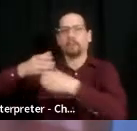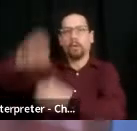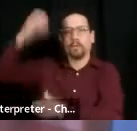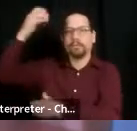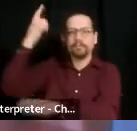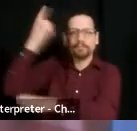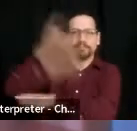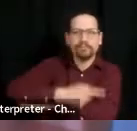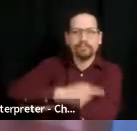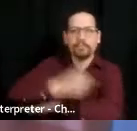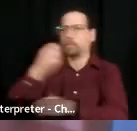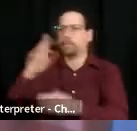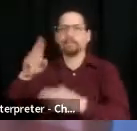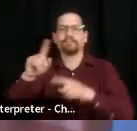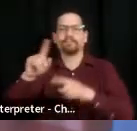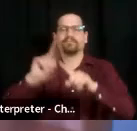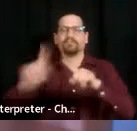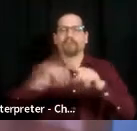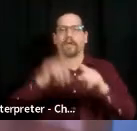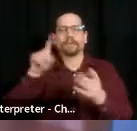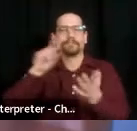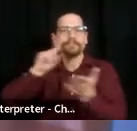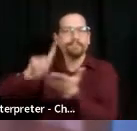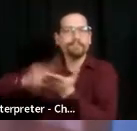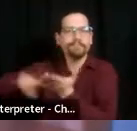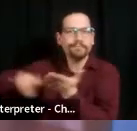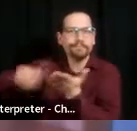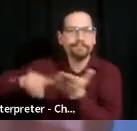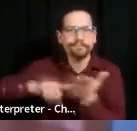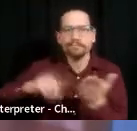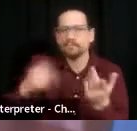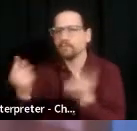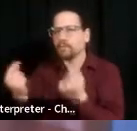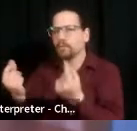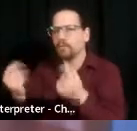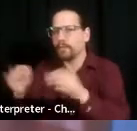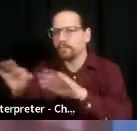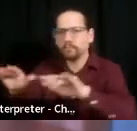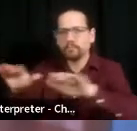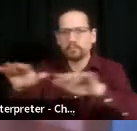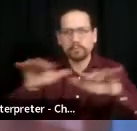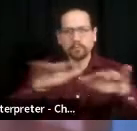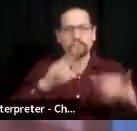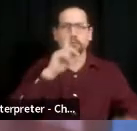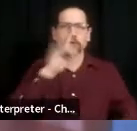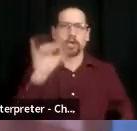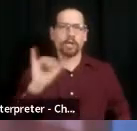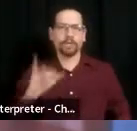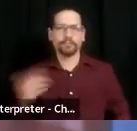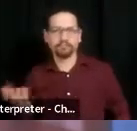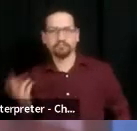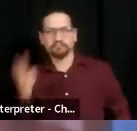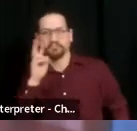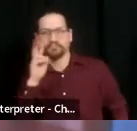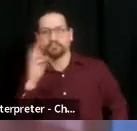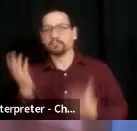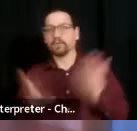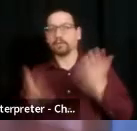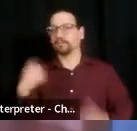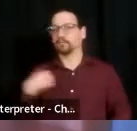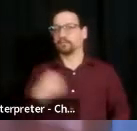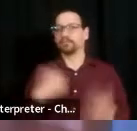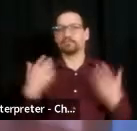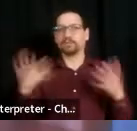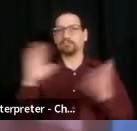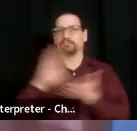starting to think about, all right, is there any other, you know, places in New England that need help, like our folks in Massachusetts, our neighboring utility in